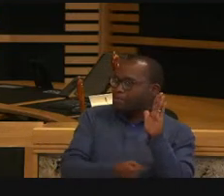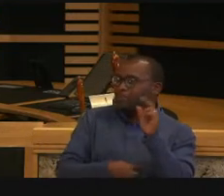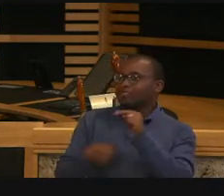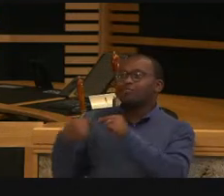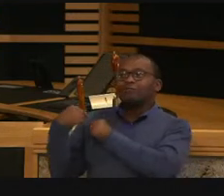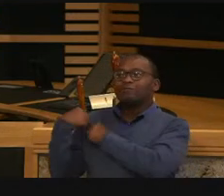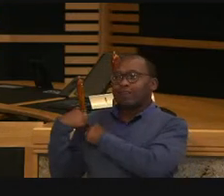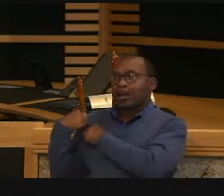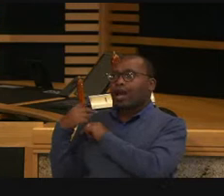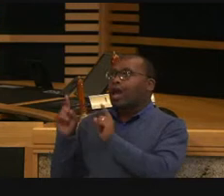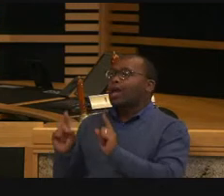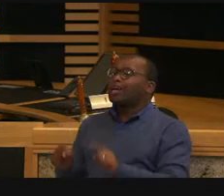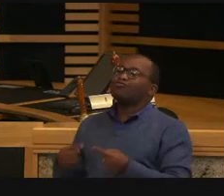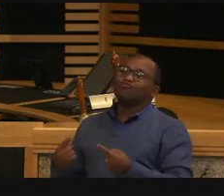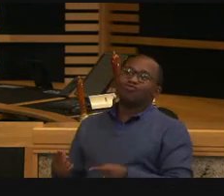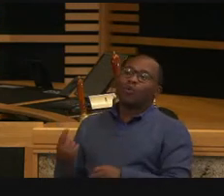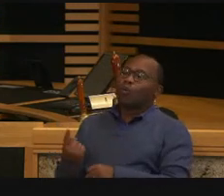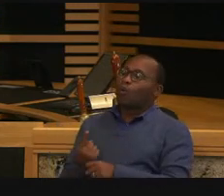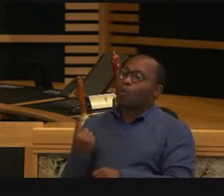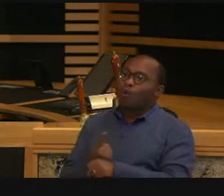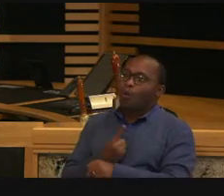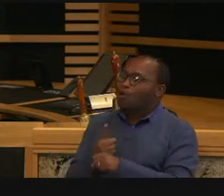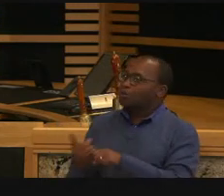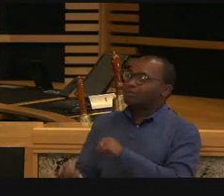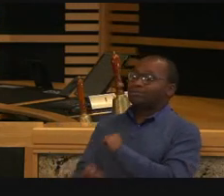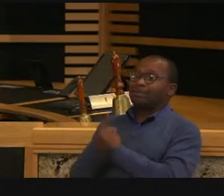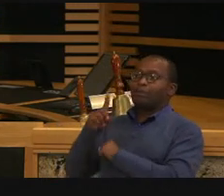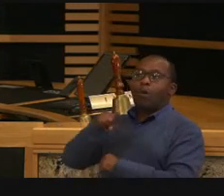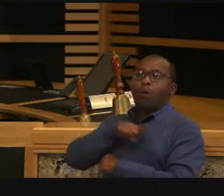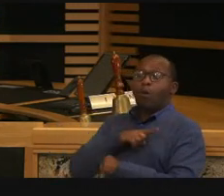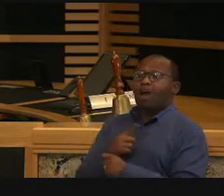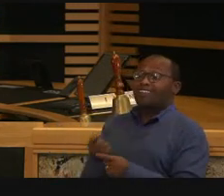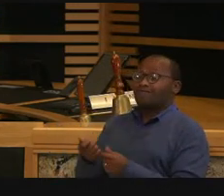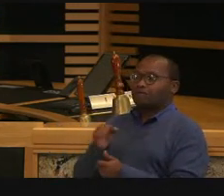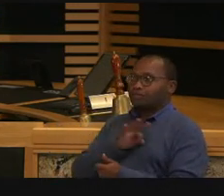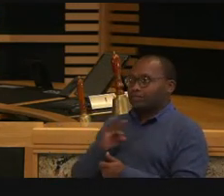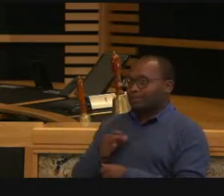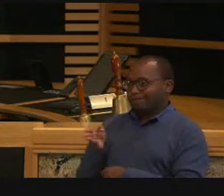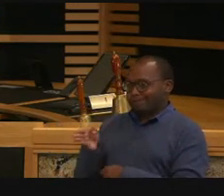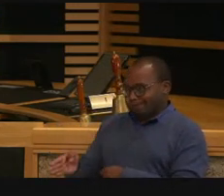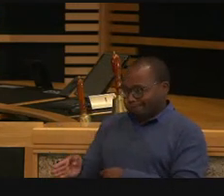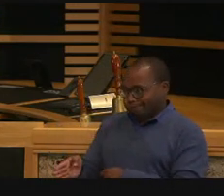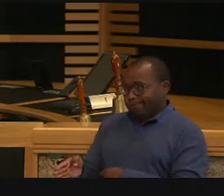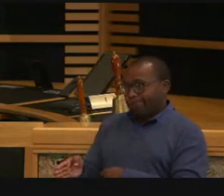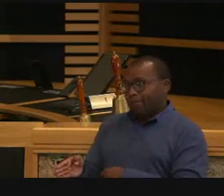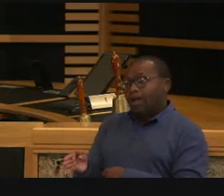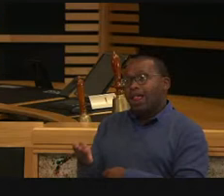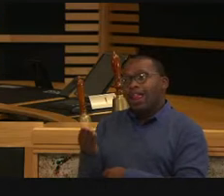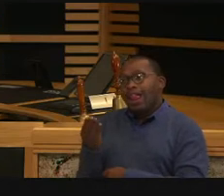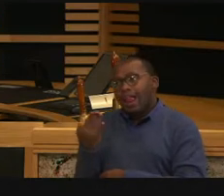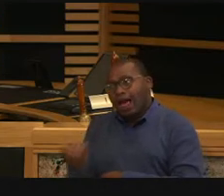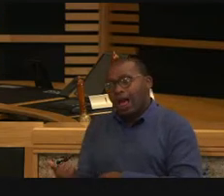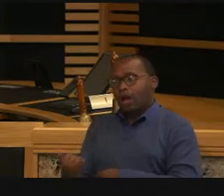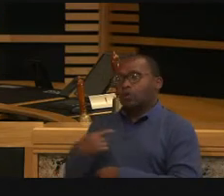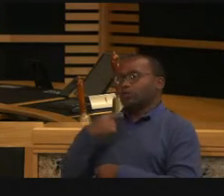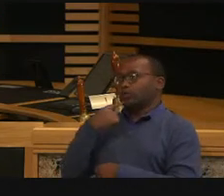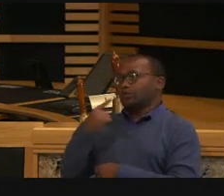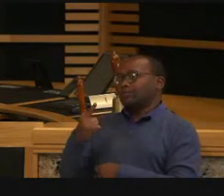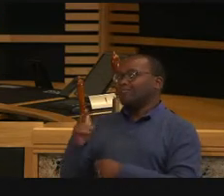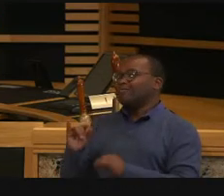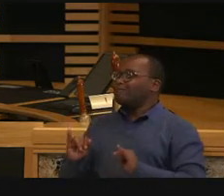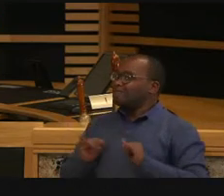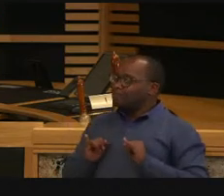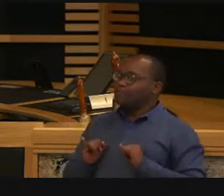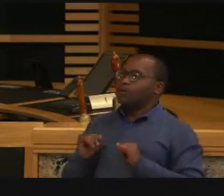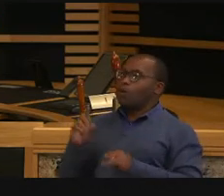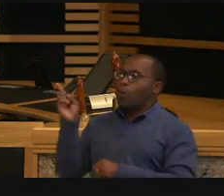they cannot predict human beings' behavior. And it is for this reason that they require urgently bulletproof